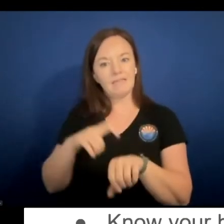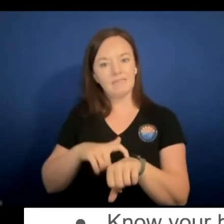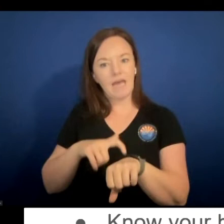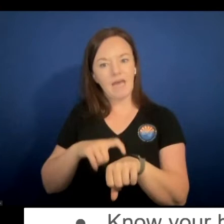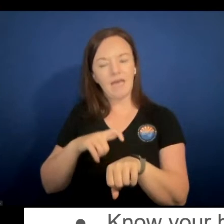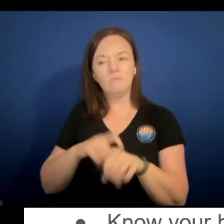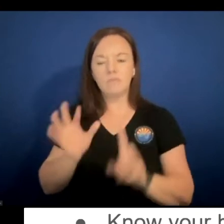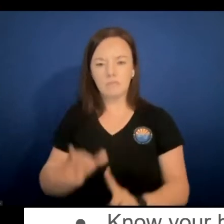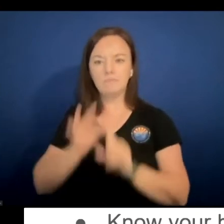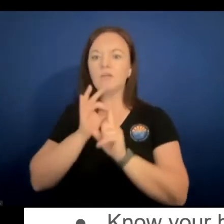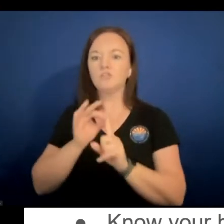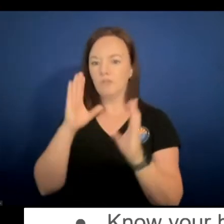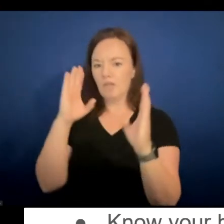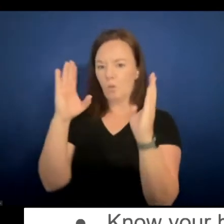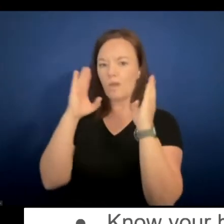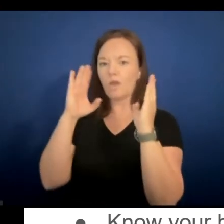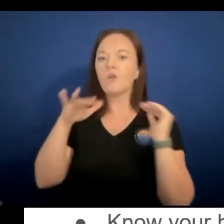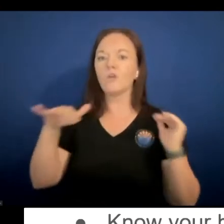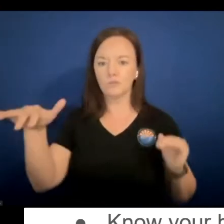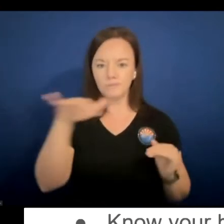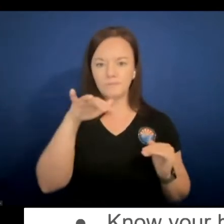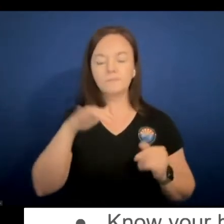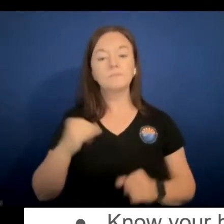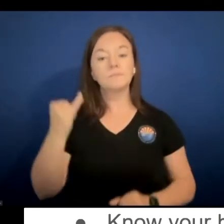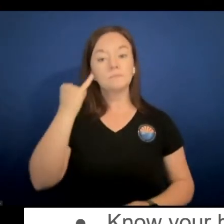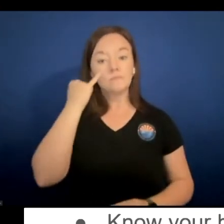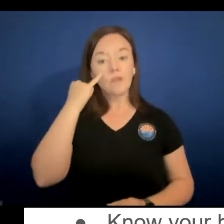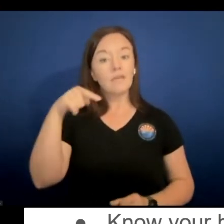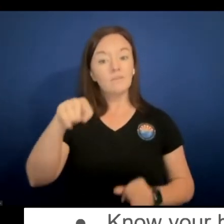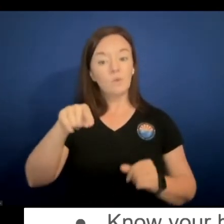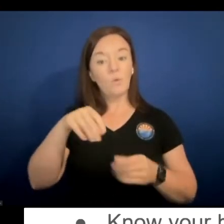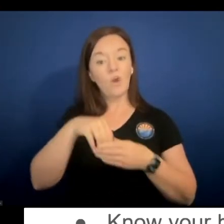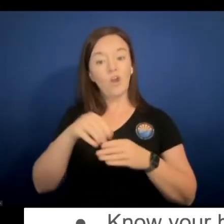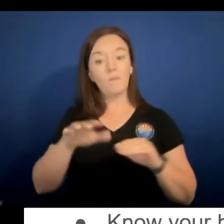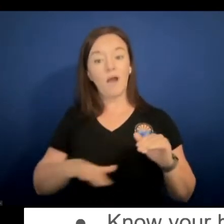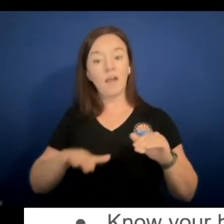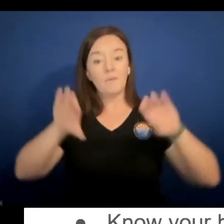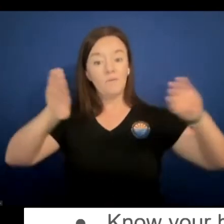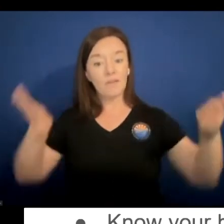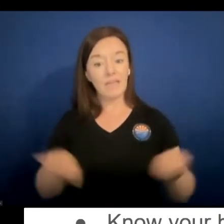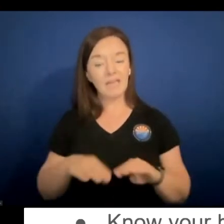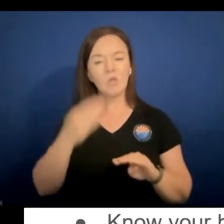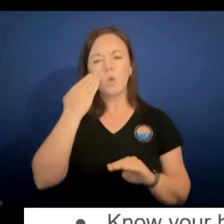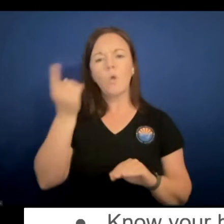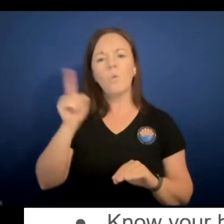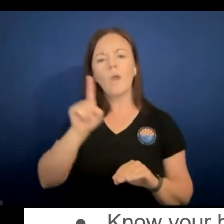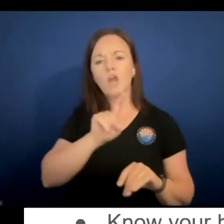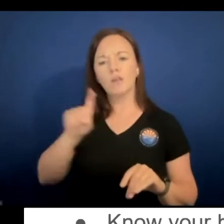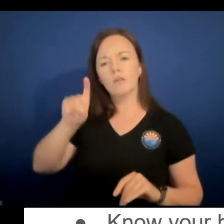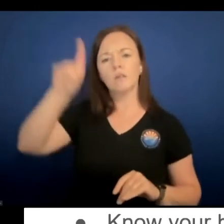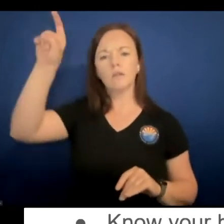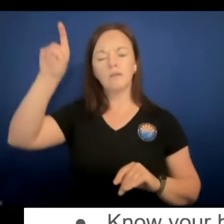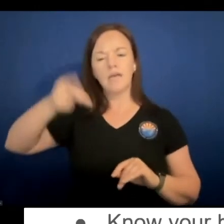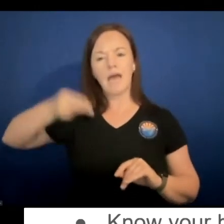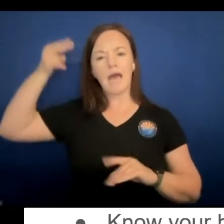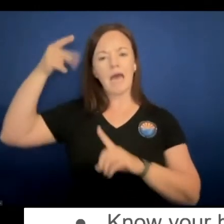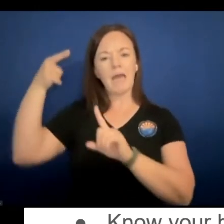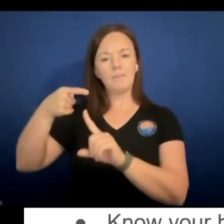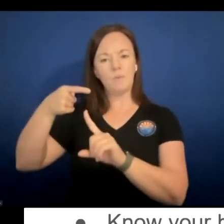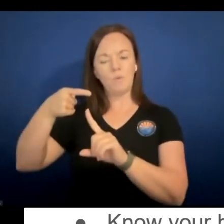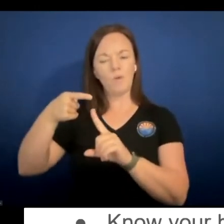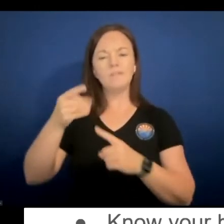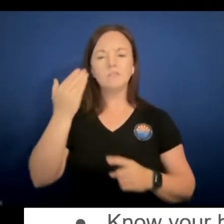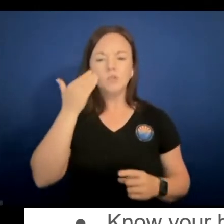your surroundings. And if you are in the bottom of the canyon, know your high points, know your canyon bottoms, know where